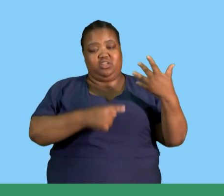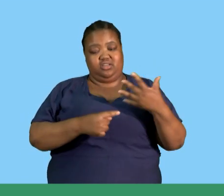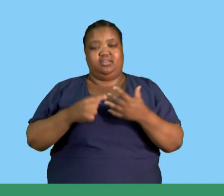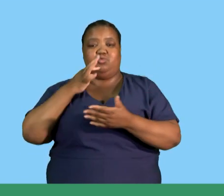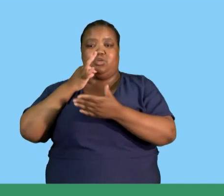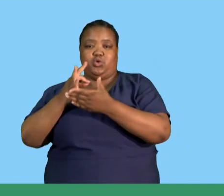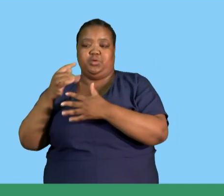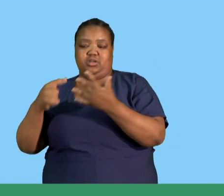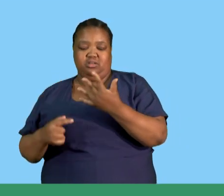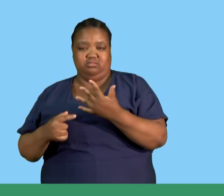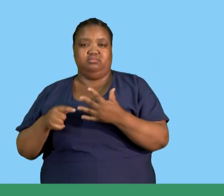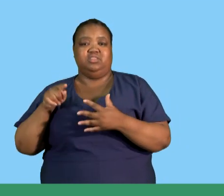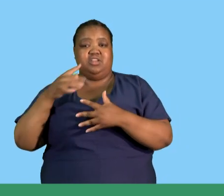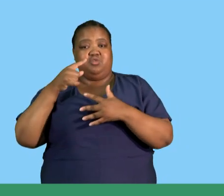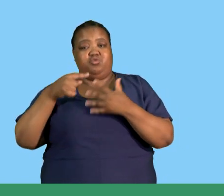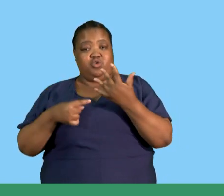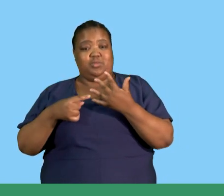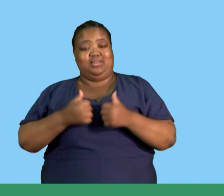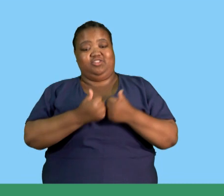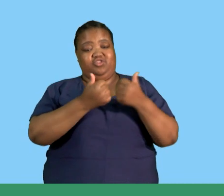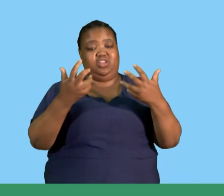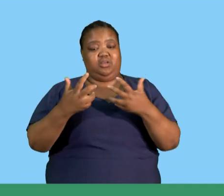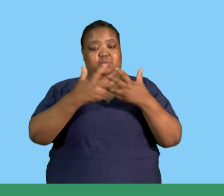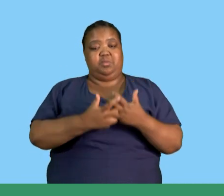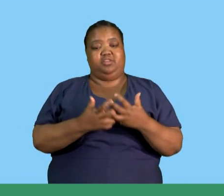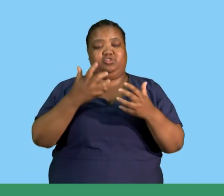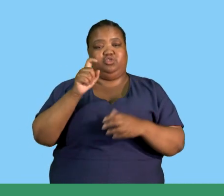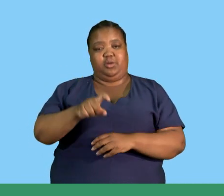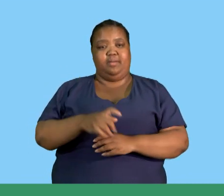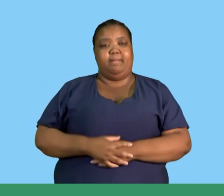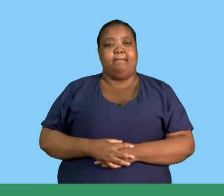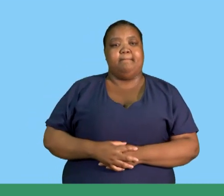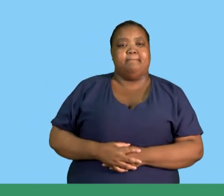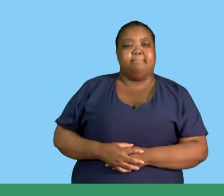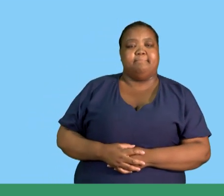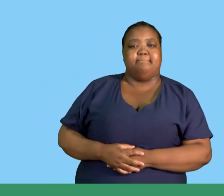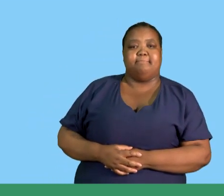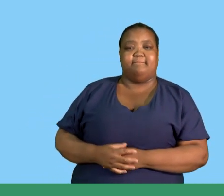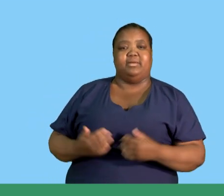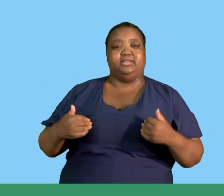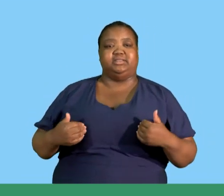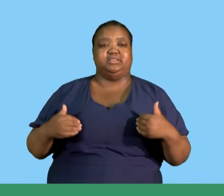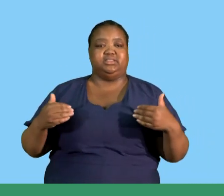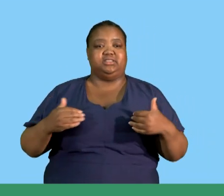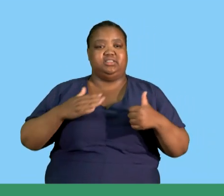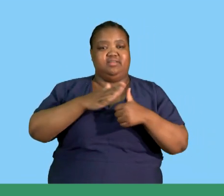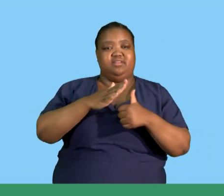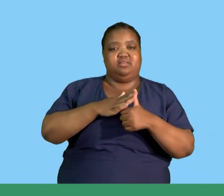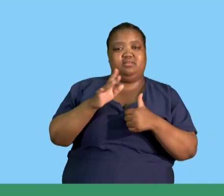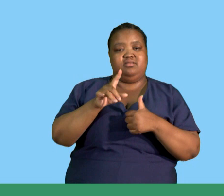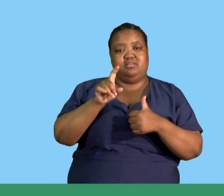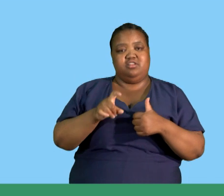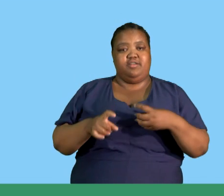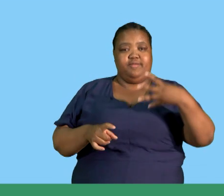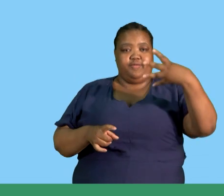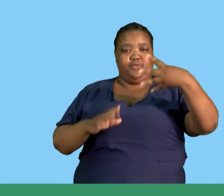and the recommendation needs to link with the challenge that you've identified. Right, so we're going to start with the first question that says